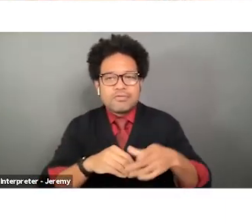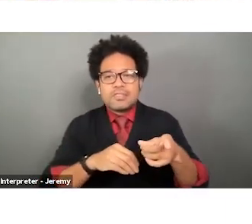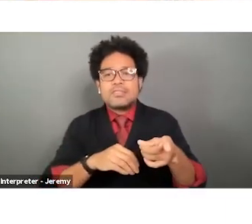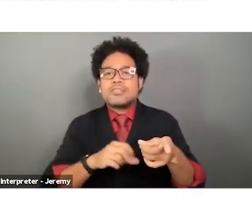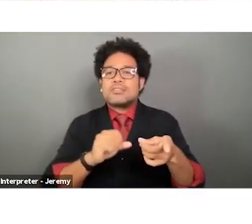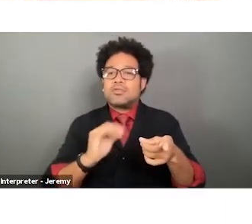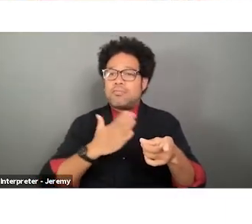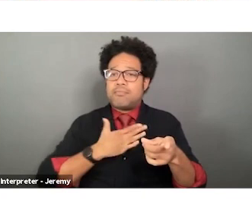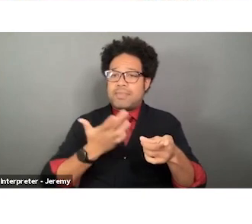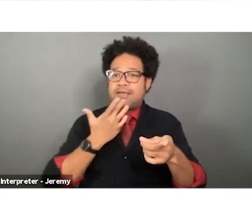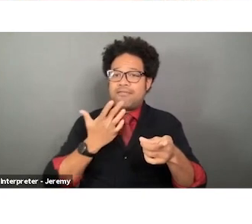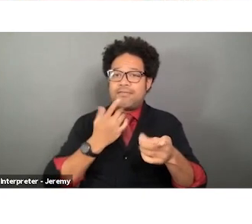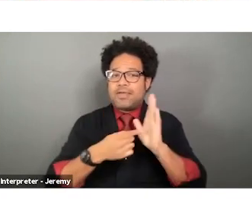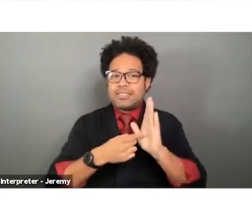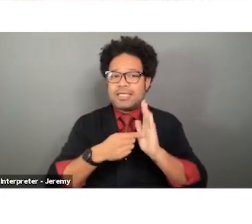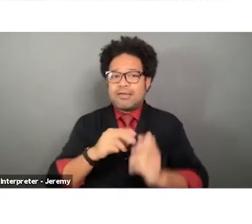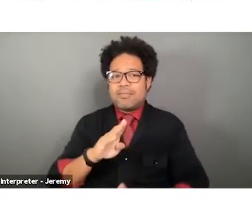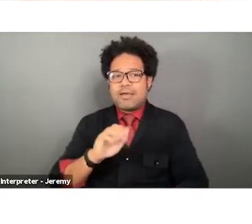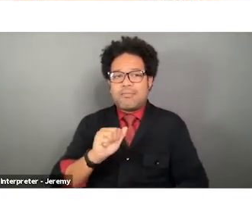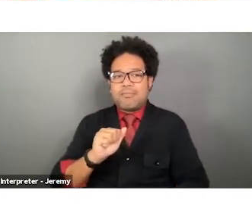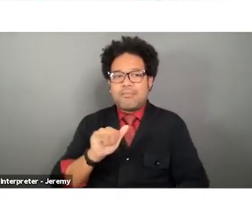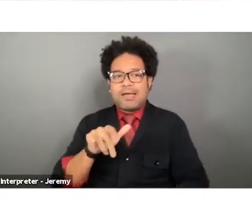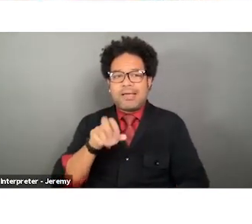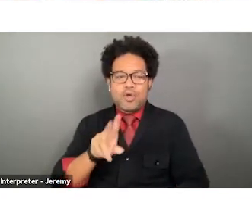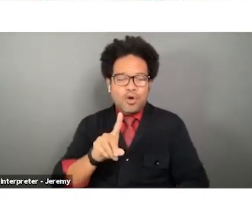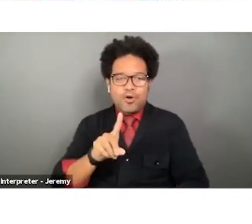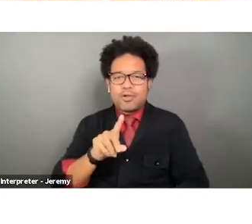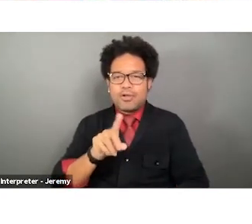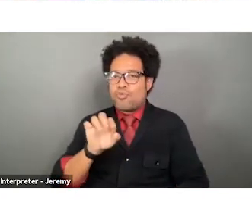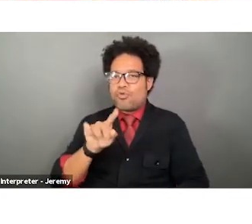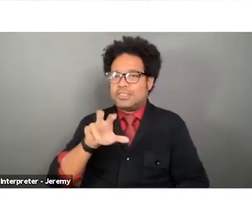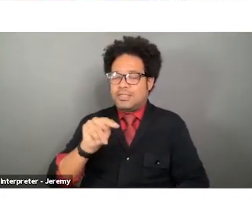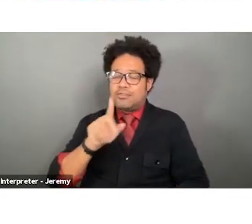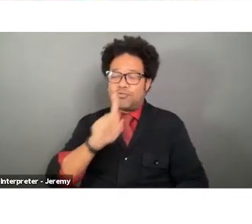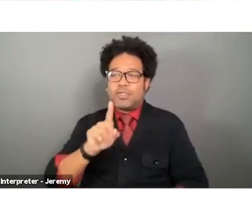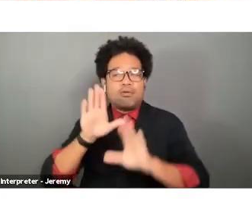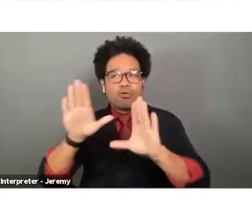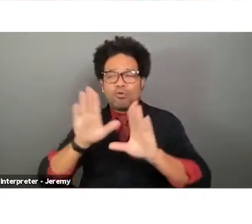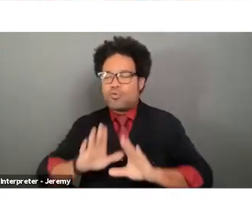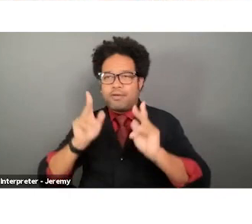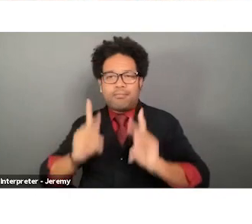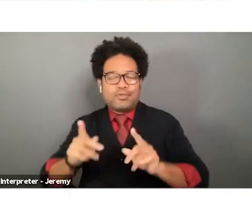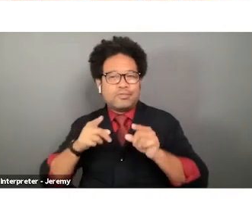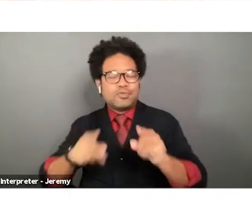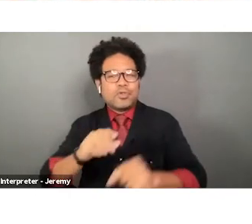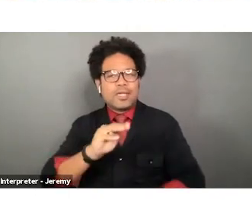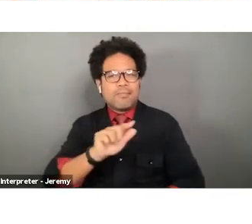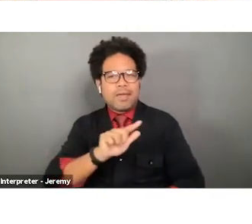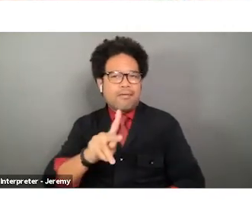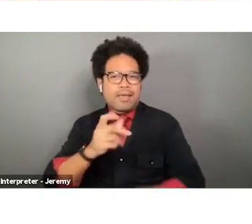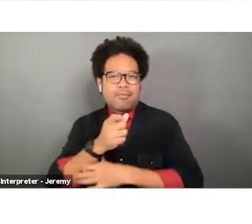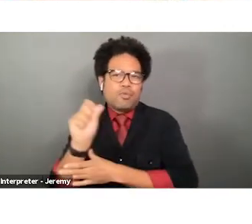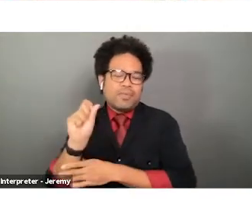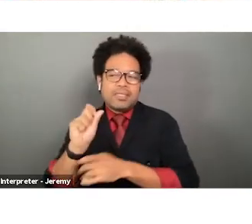favorite examples is Bayard Rustin, who was definitely a great figure during Martin Luther King's movement, as far as